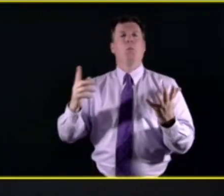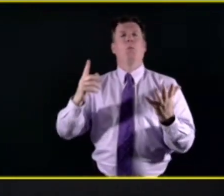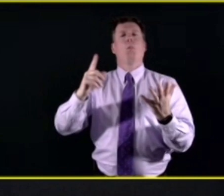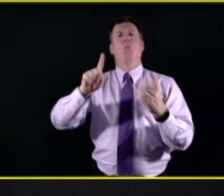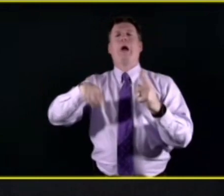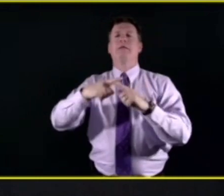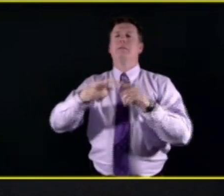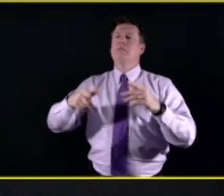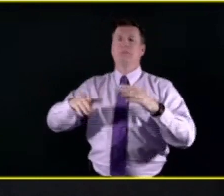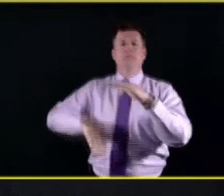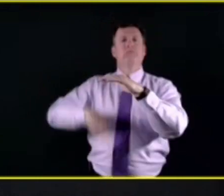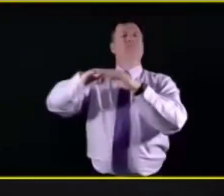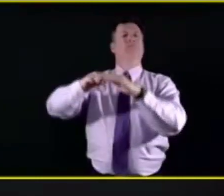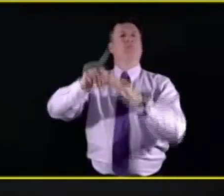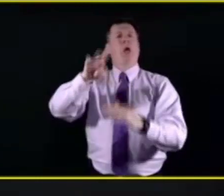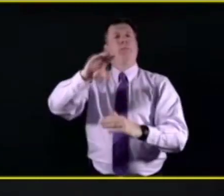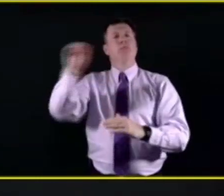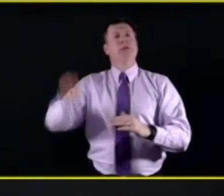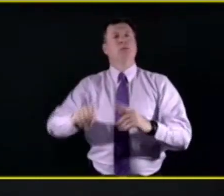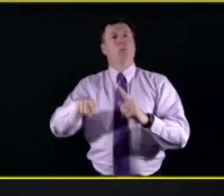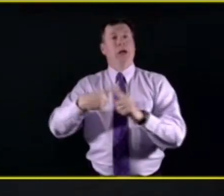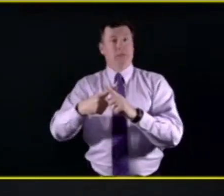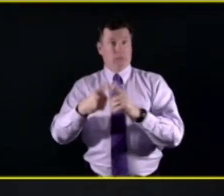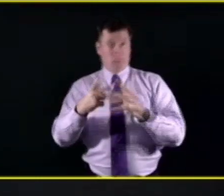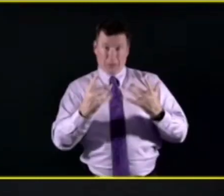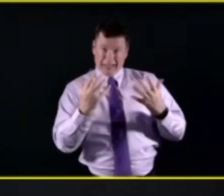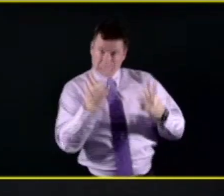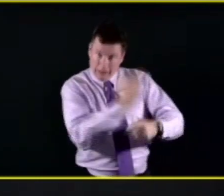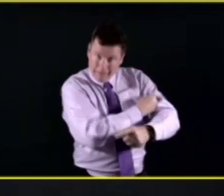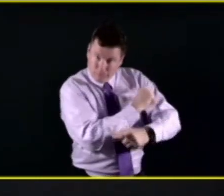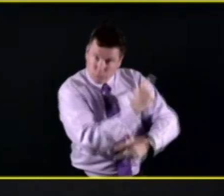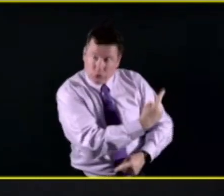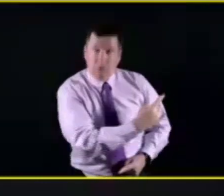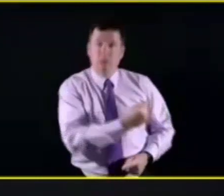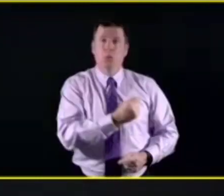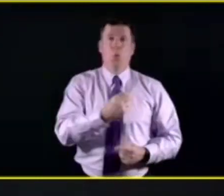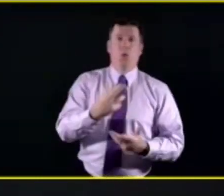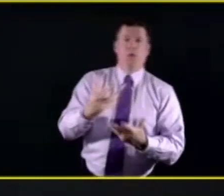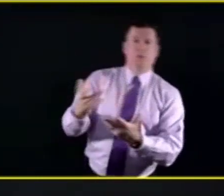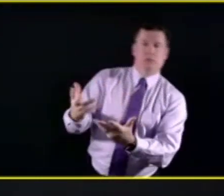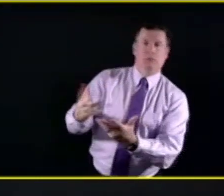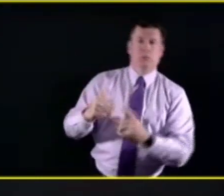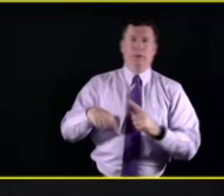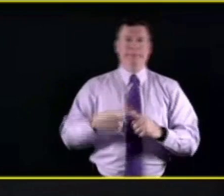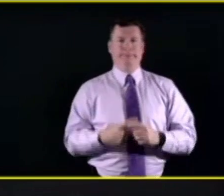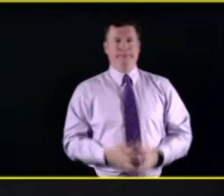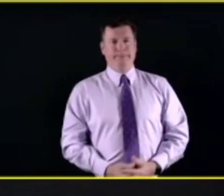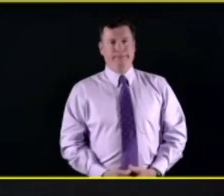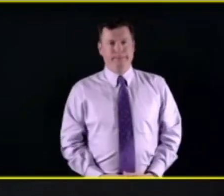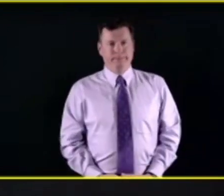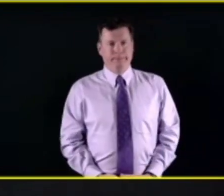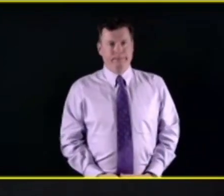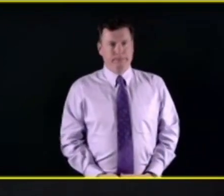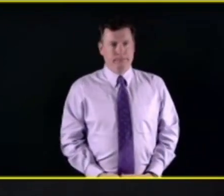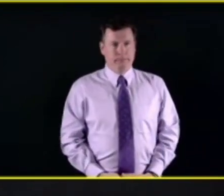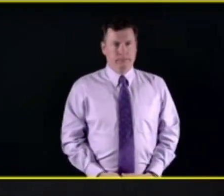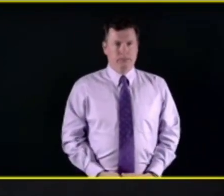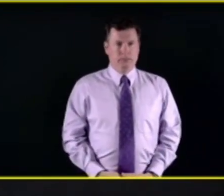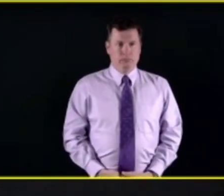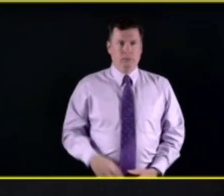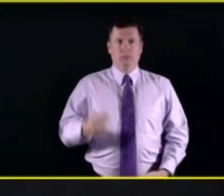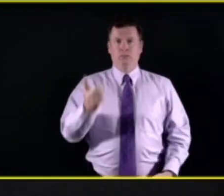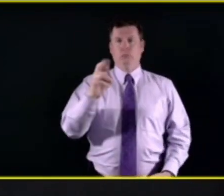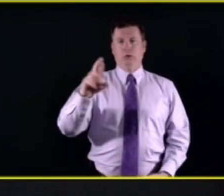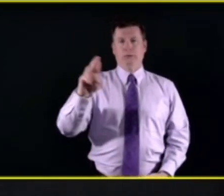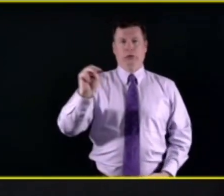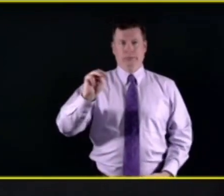occupancy standards? I think for right now, we're looking at this, really very much on a rolling basis. I think that's the